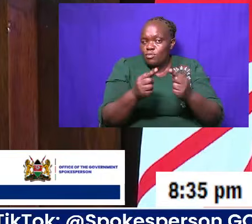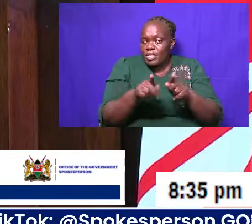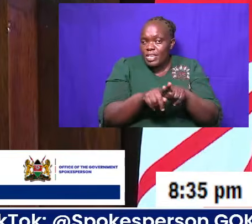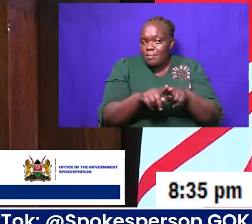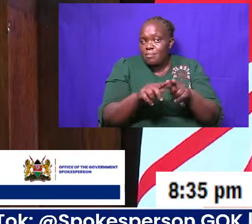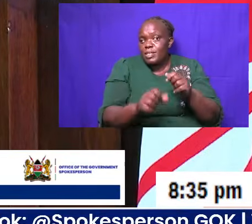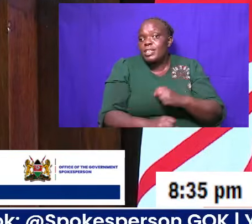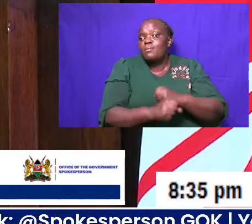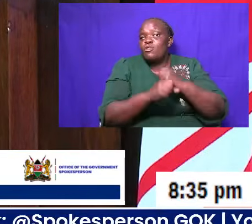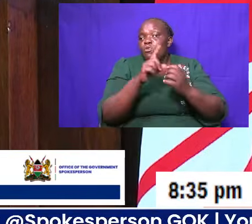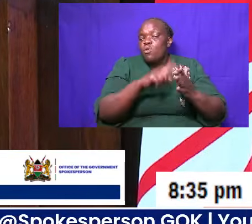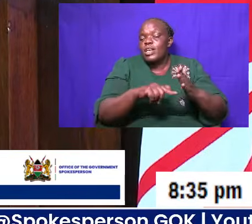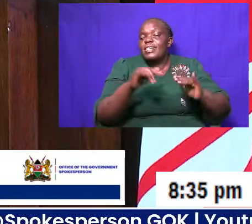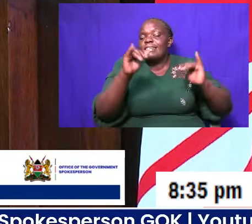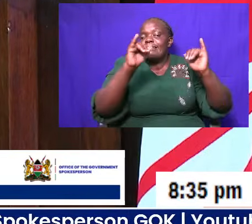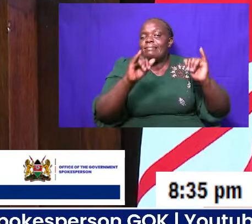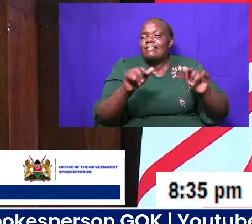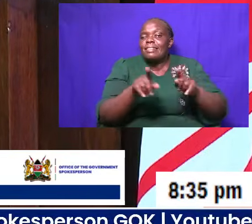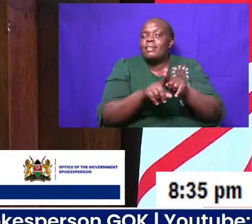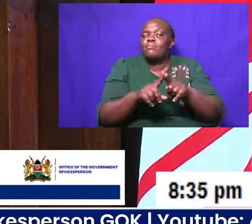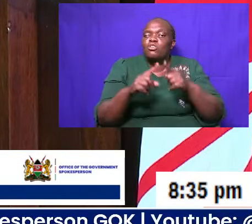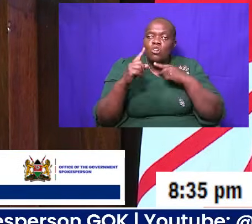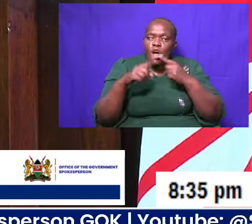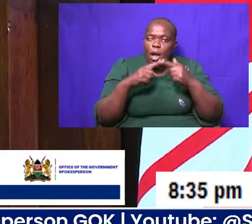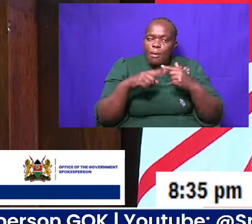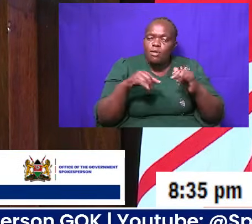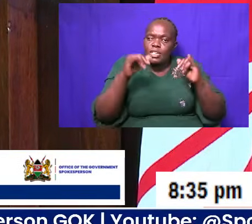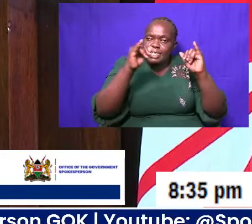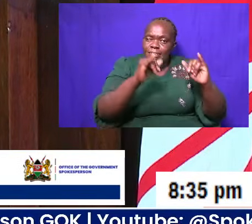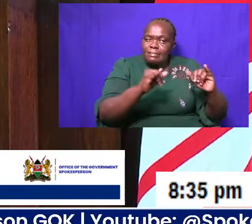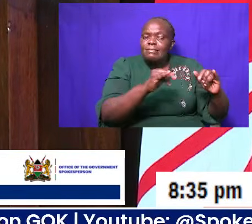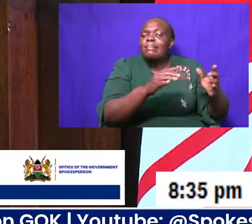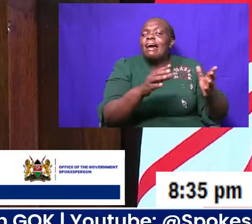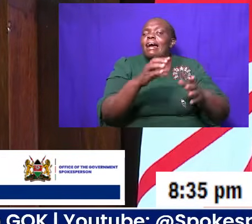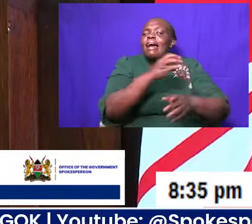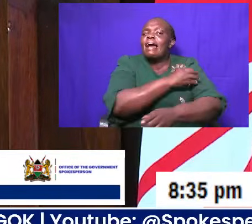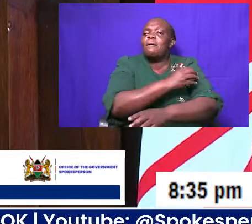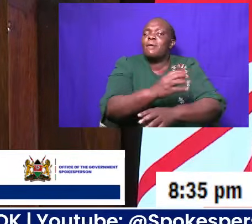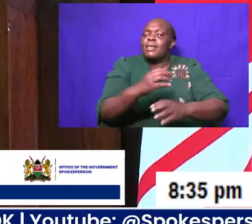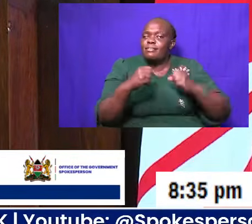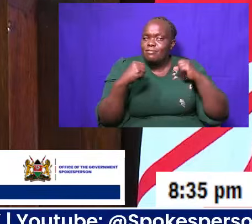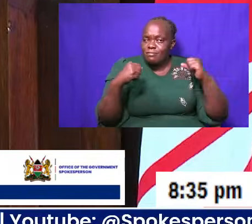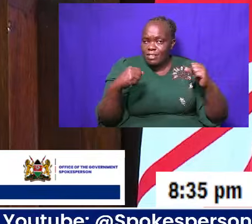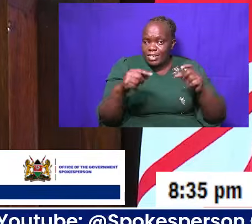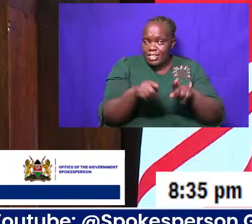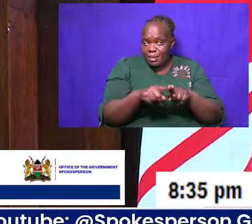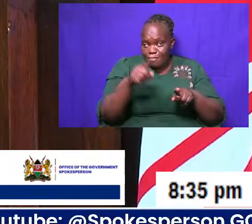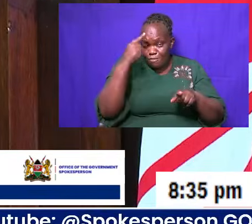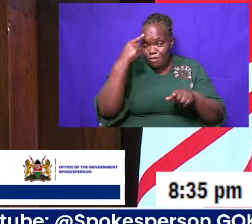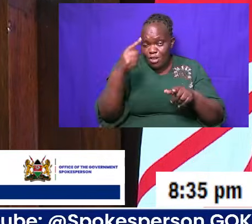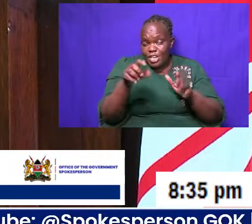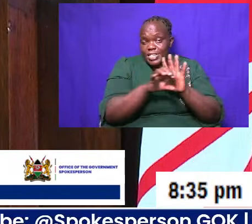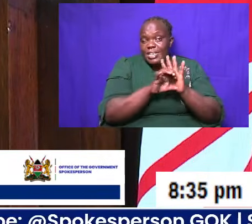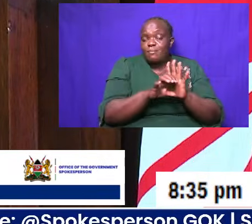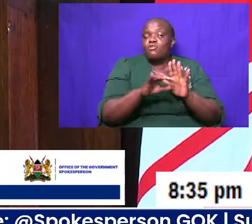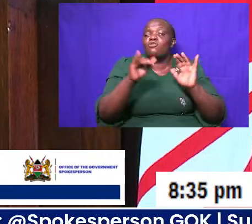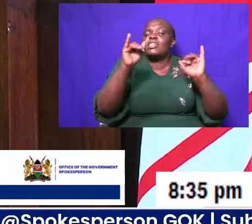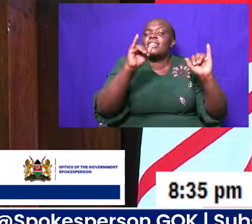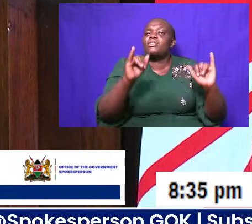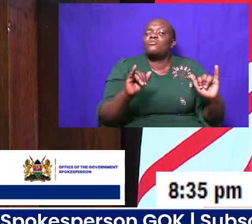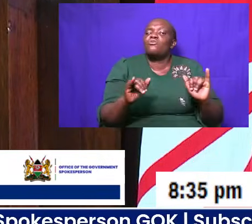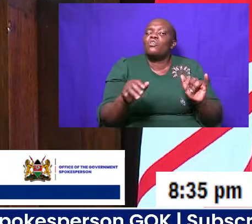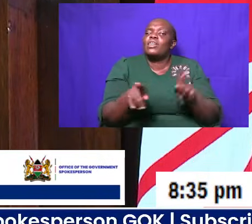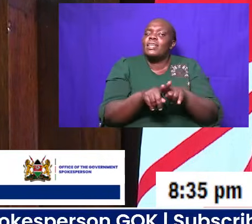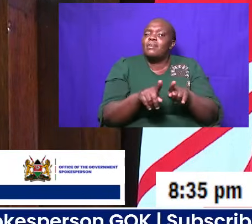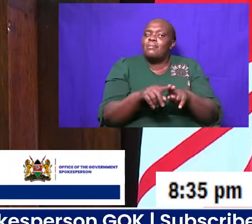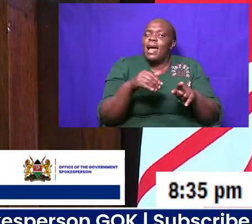support institutions, you know, where we talk about institutional capacity strengthening. So if, for example, your institution has